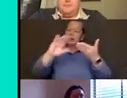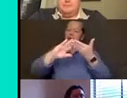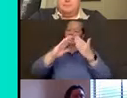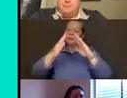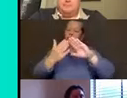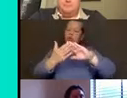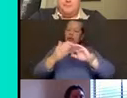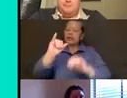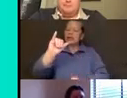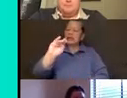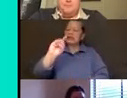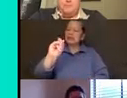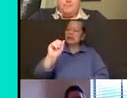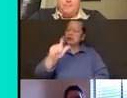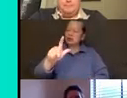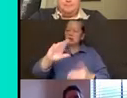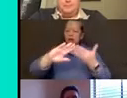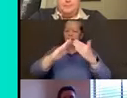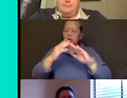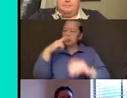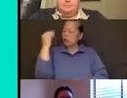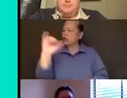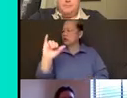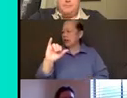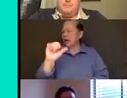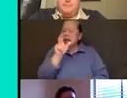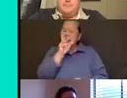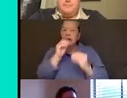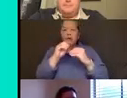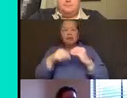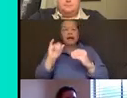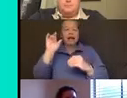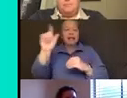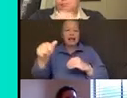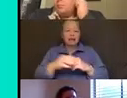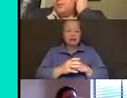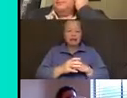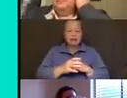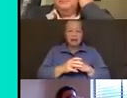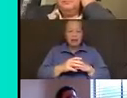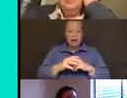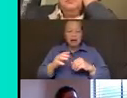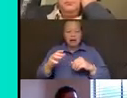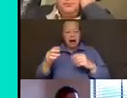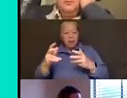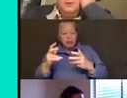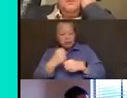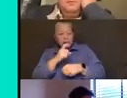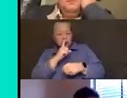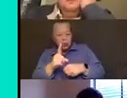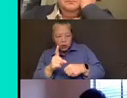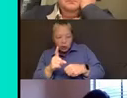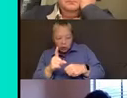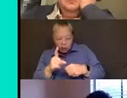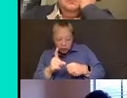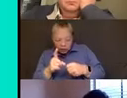that later. But if I just don't want to keep moving, if there's anything in the chat or if anybody else wants to